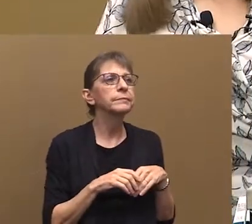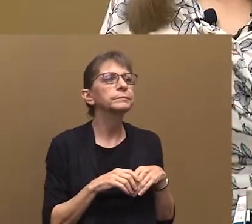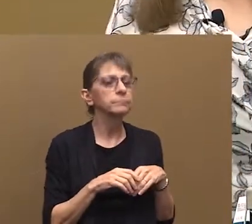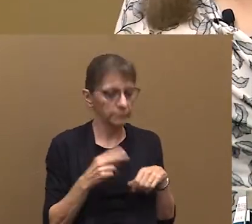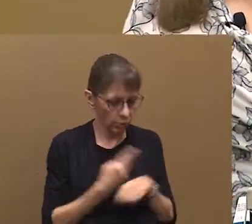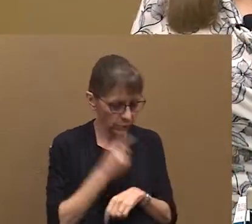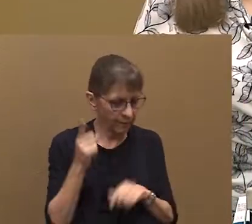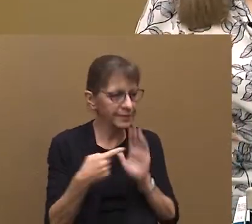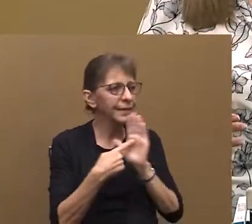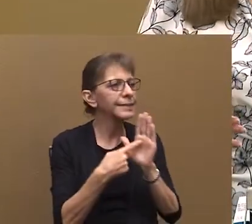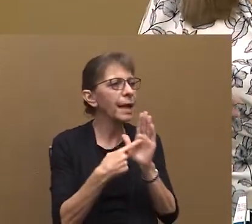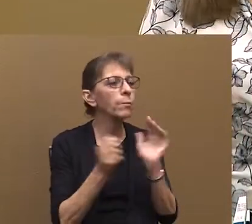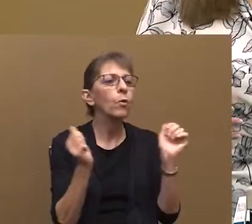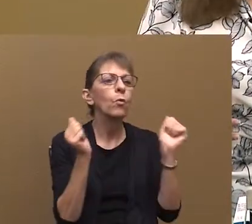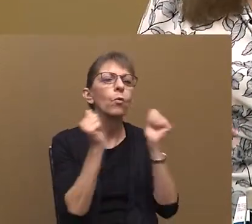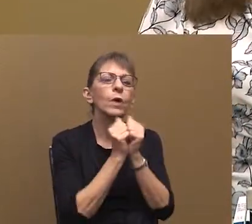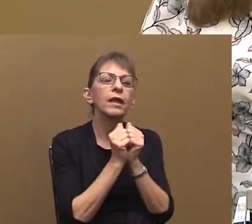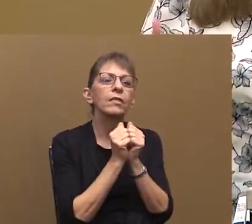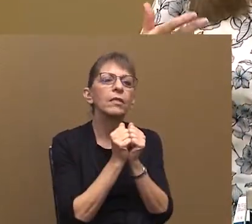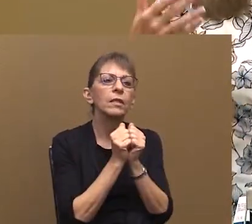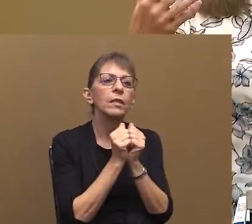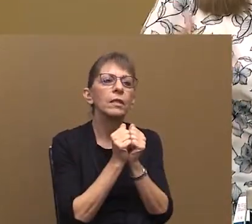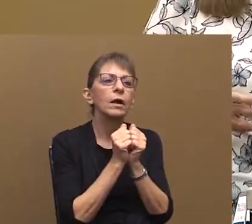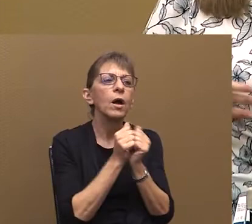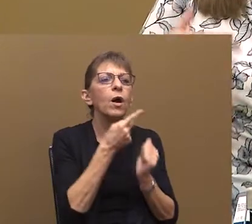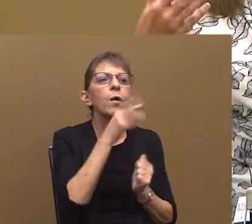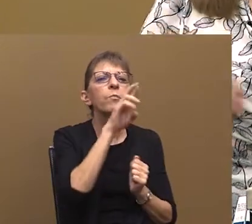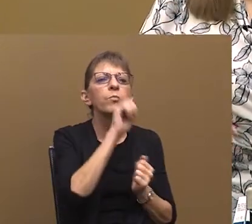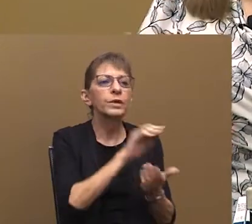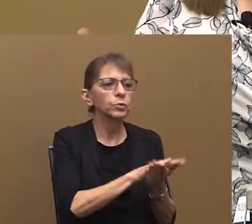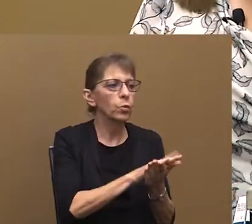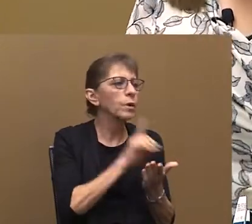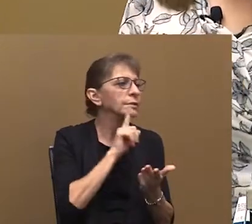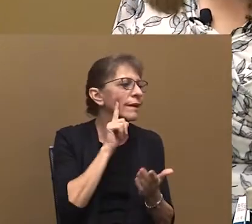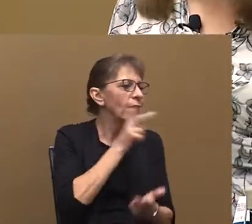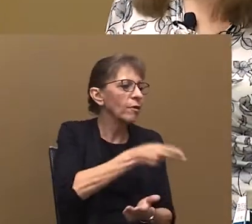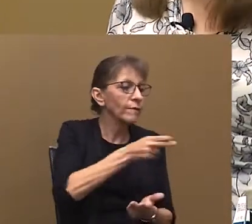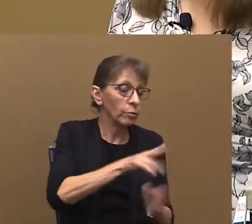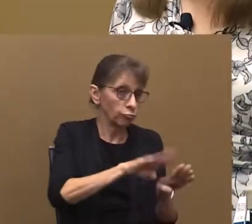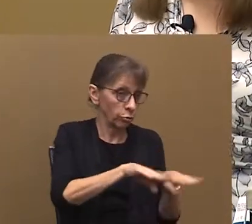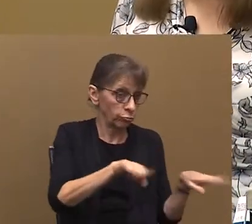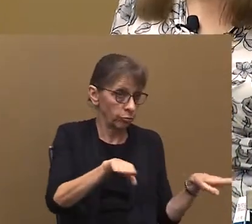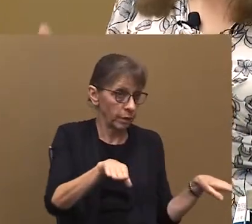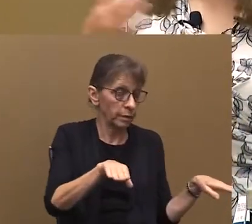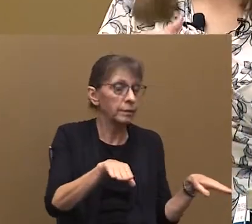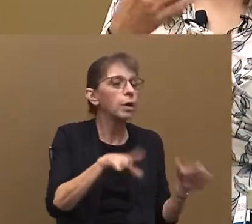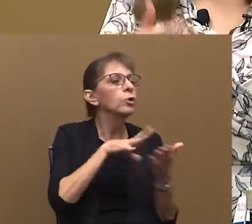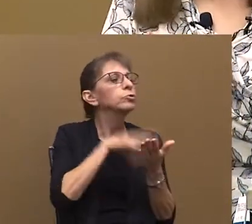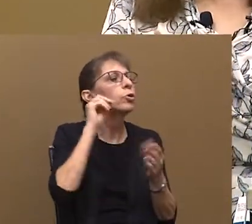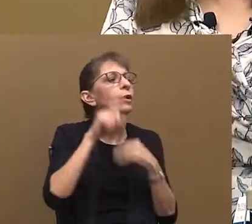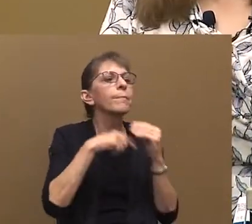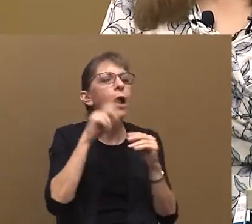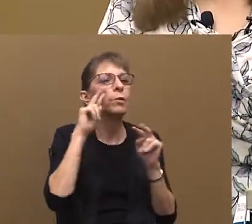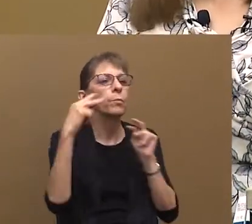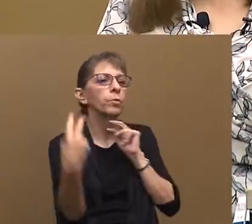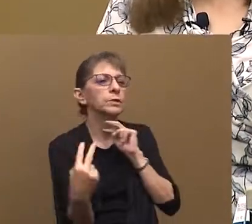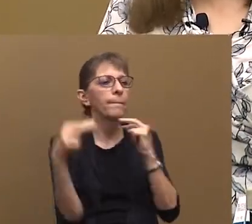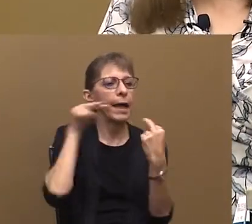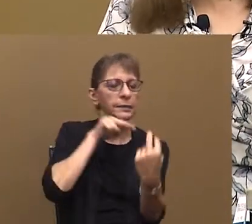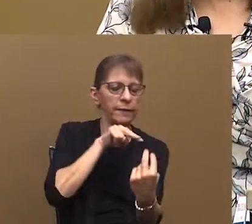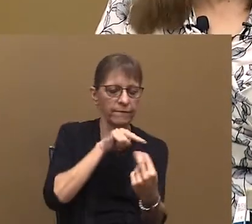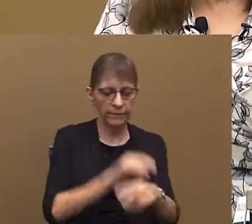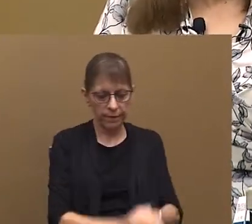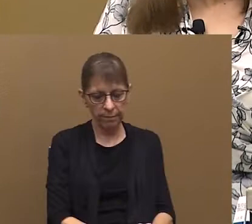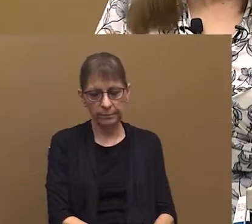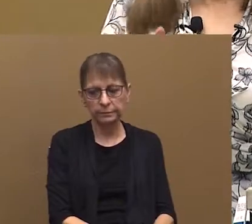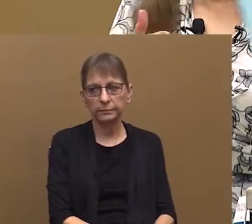we use this example with preschool deaf and hard of hearing children to learn about